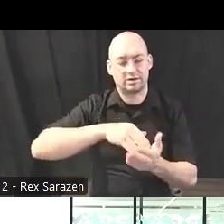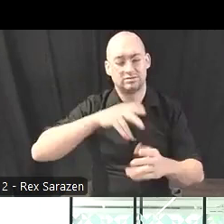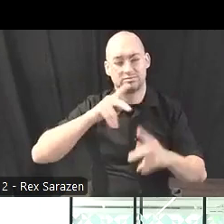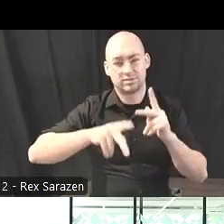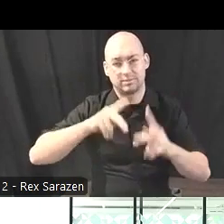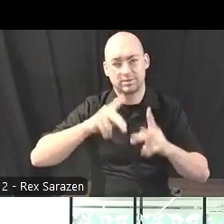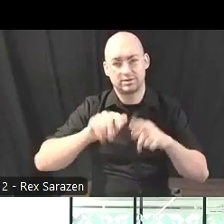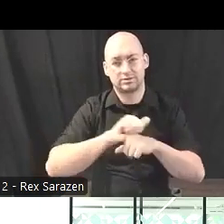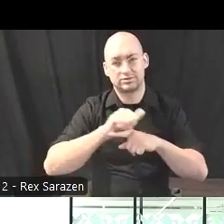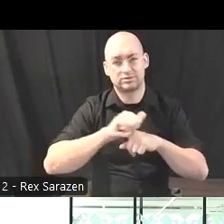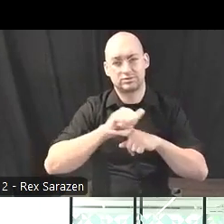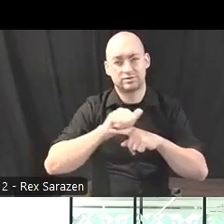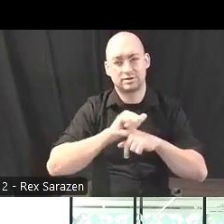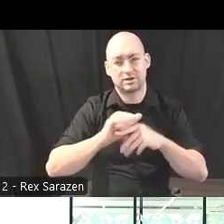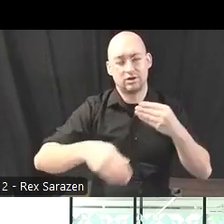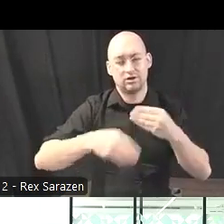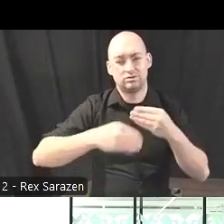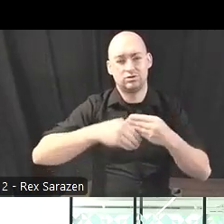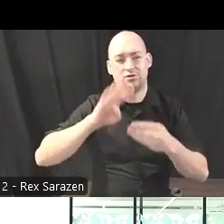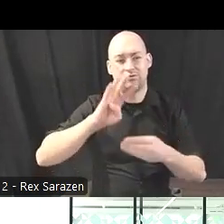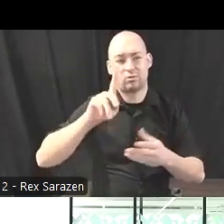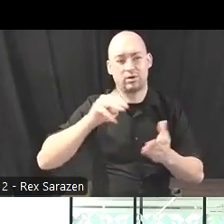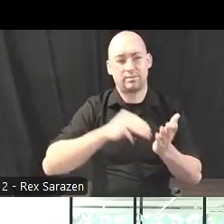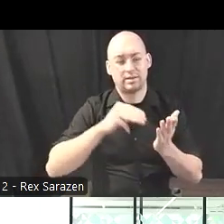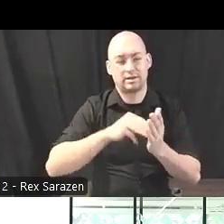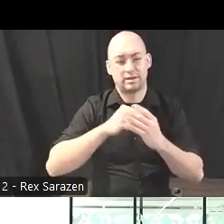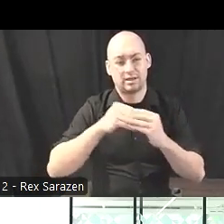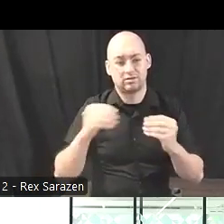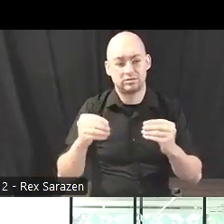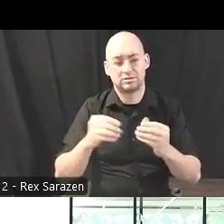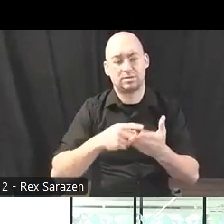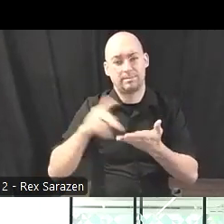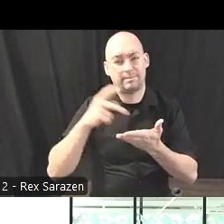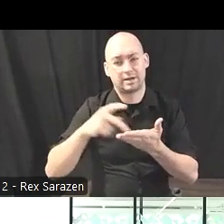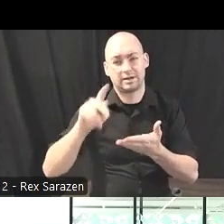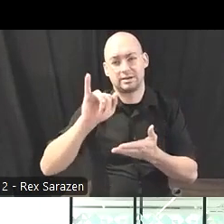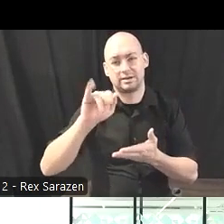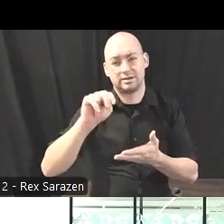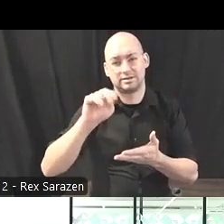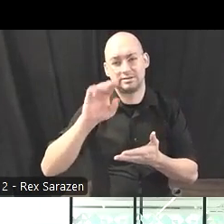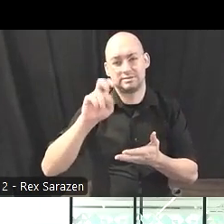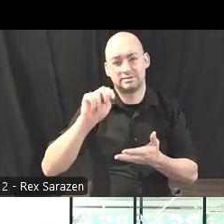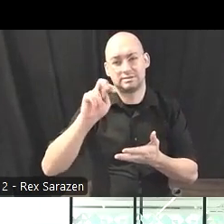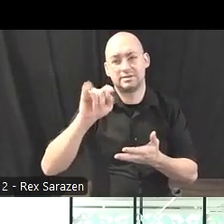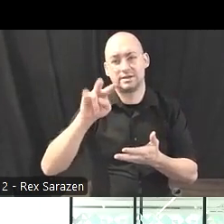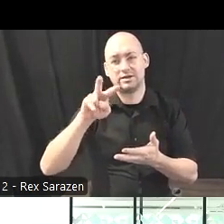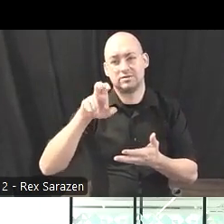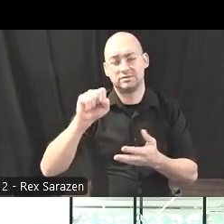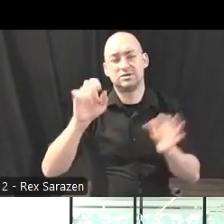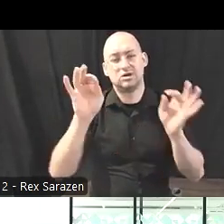training, as well as $41 million paid out in incentives. What's important is that we are working